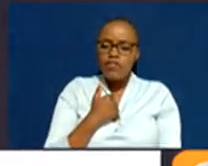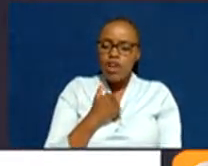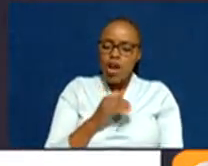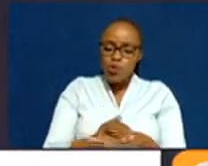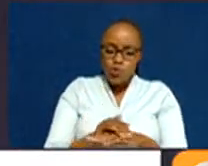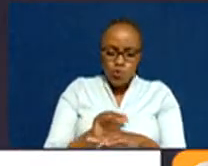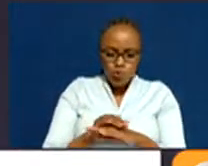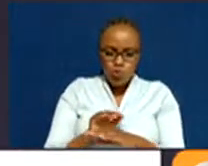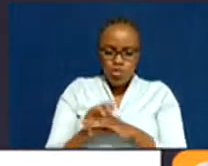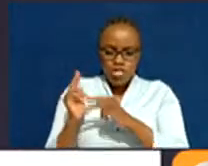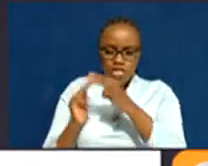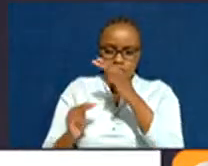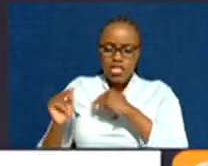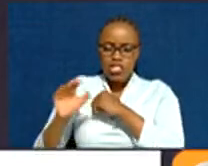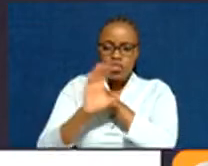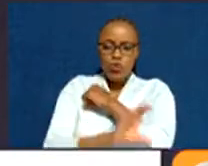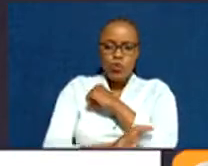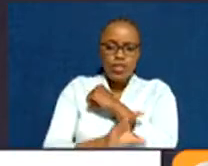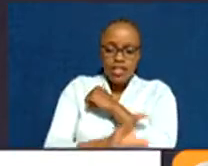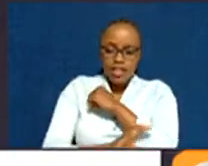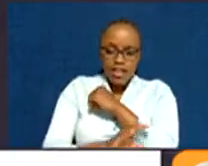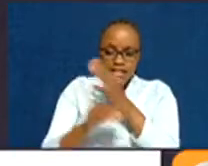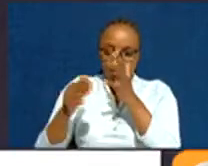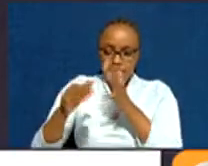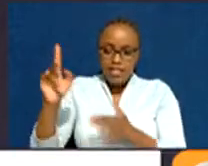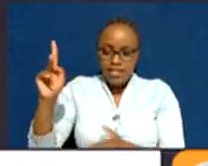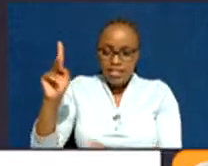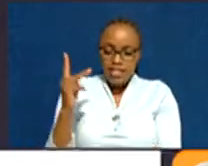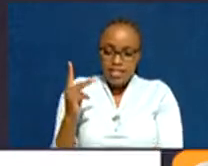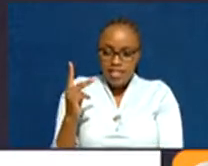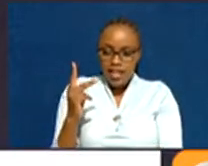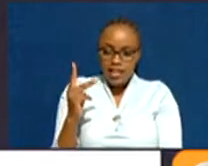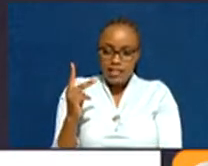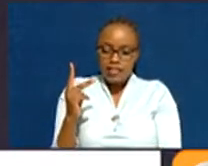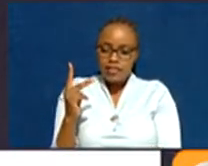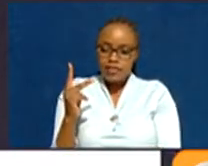Kenya. Mm. There are those that feel fairly strongly that